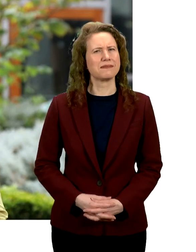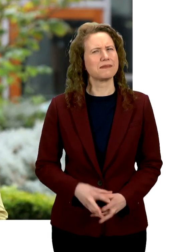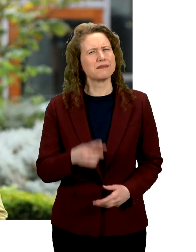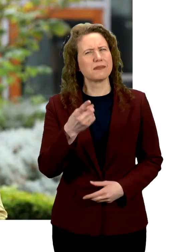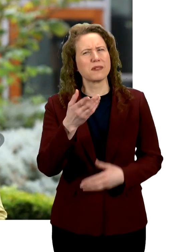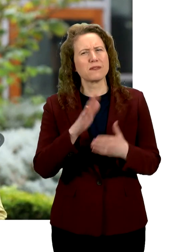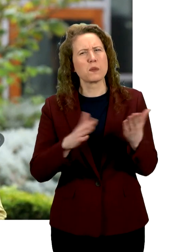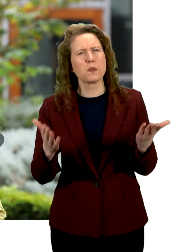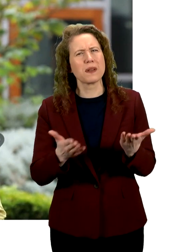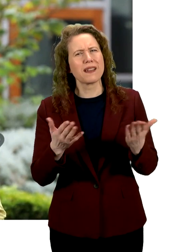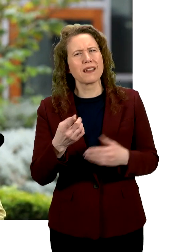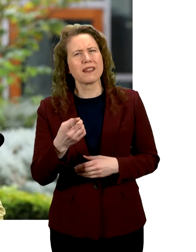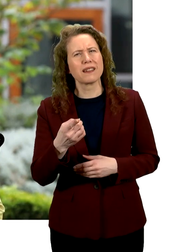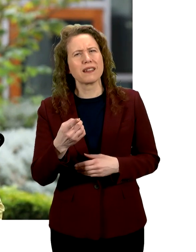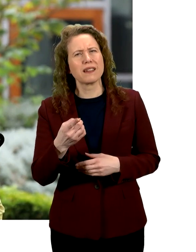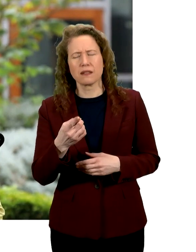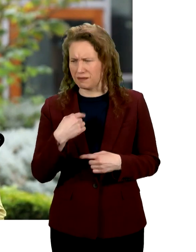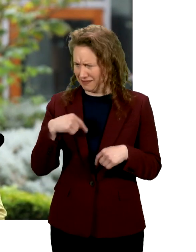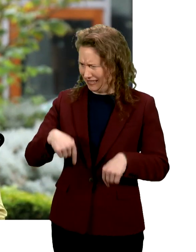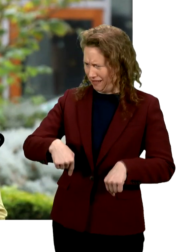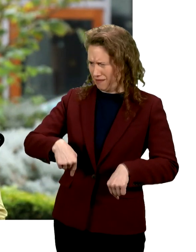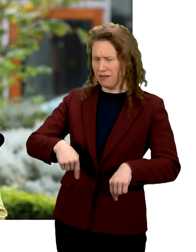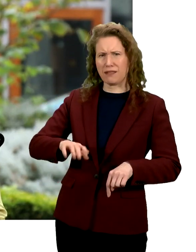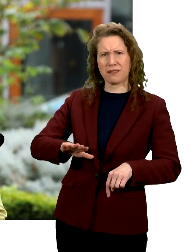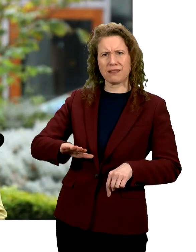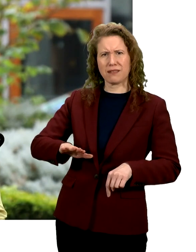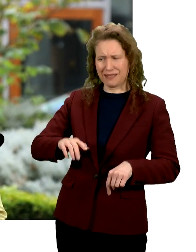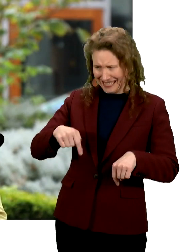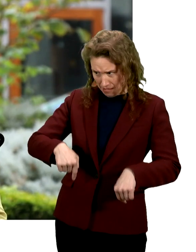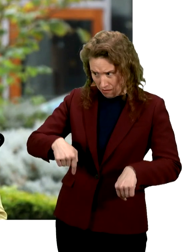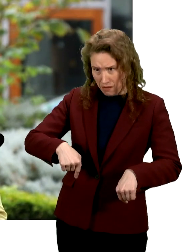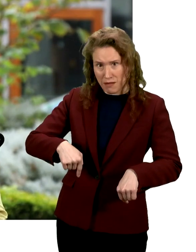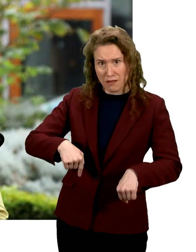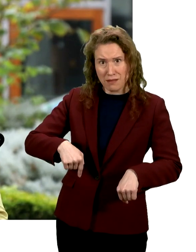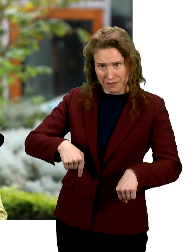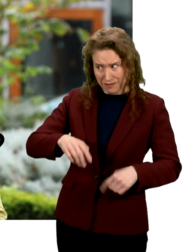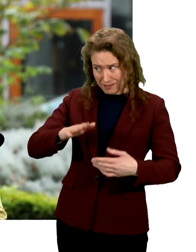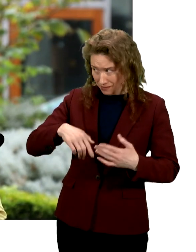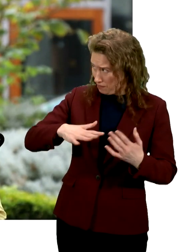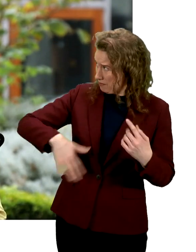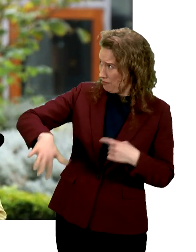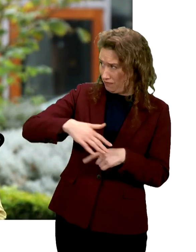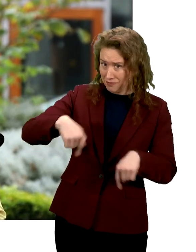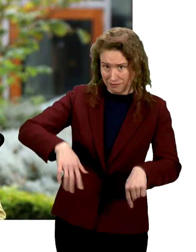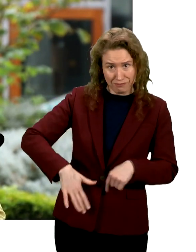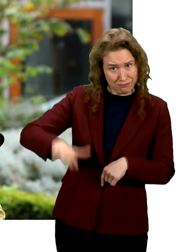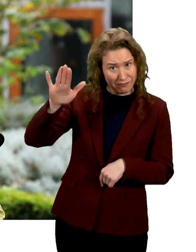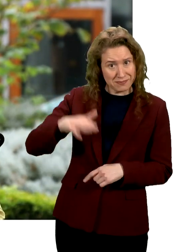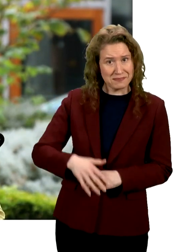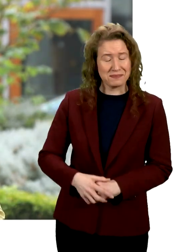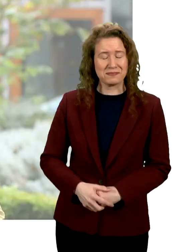Where do you come from? Here, I said. Here. These parts.